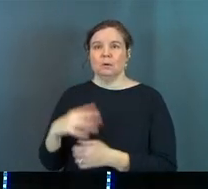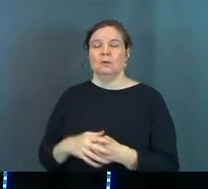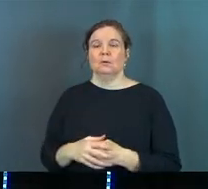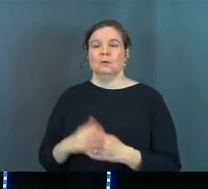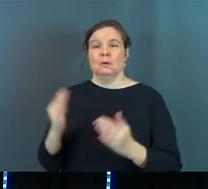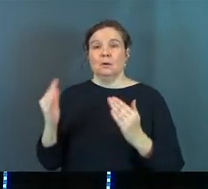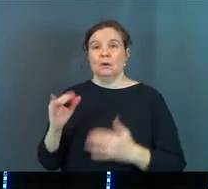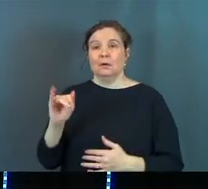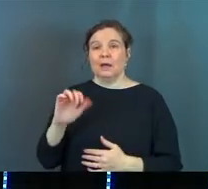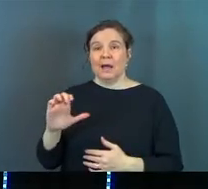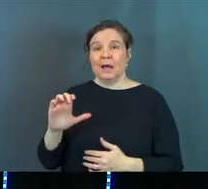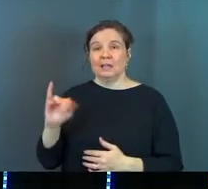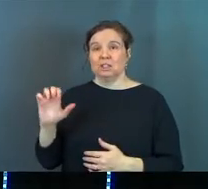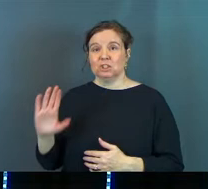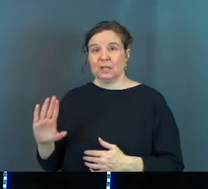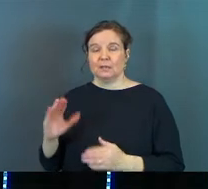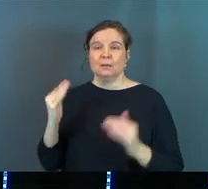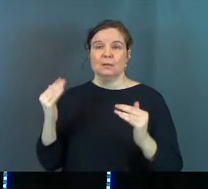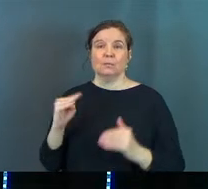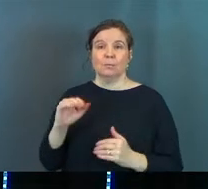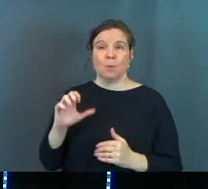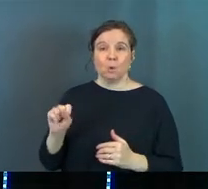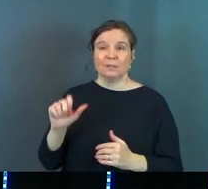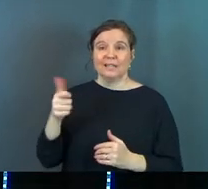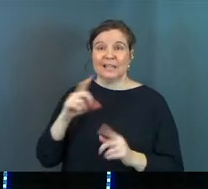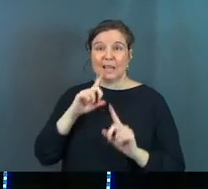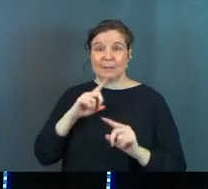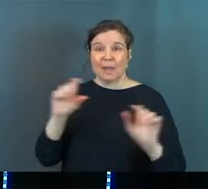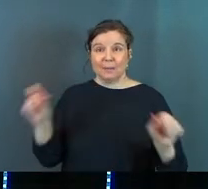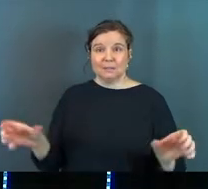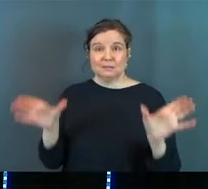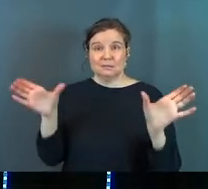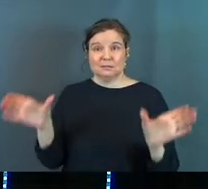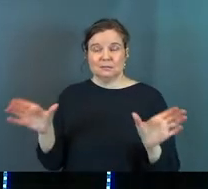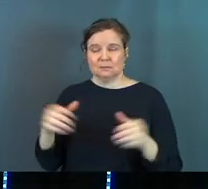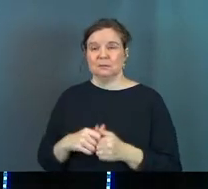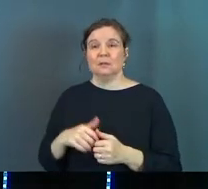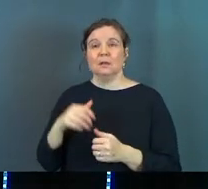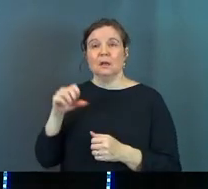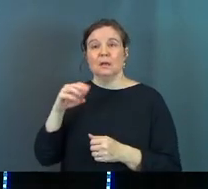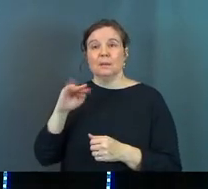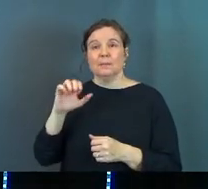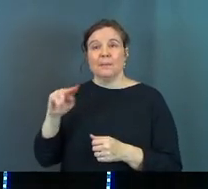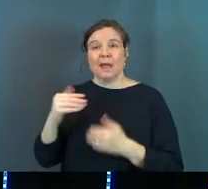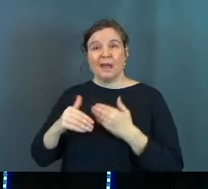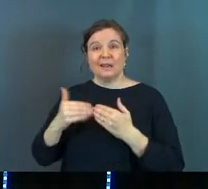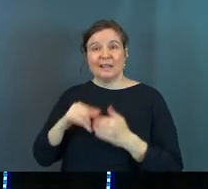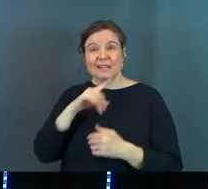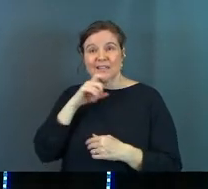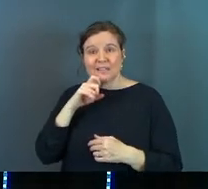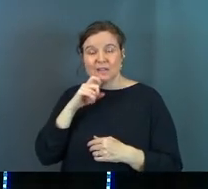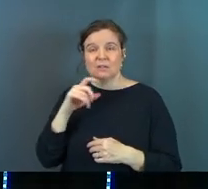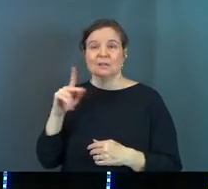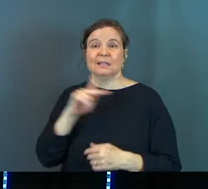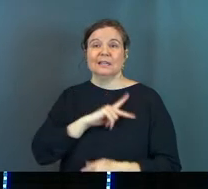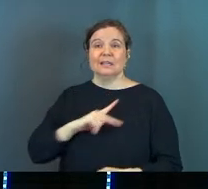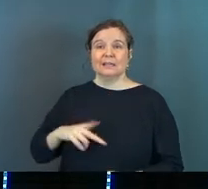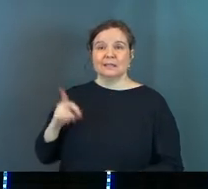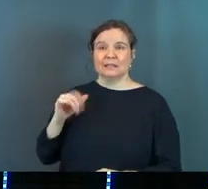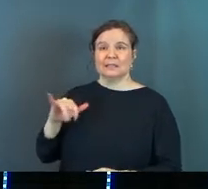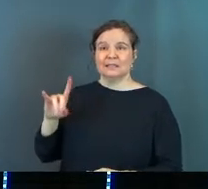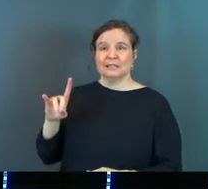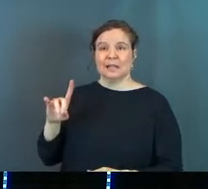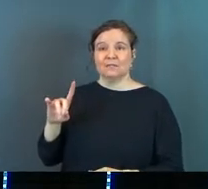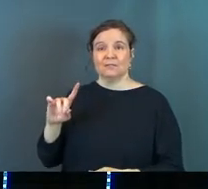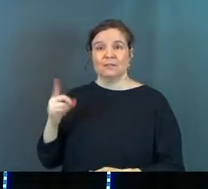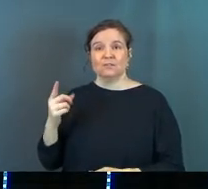Isaac and Jacob, Moses and the Ten Commandments, manna in the desert, which we talked about last week, King David in 1 Samuel, even Jonah in